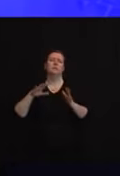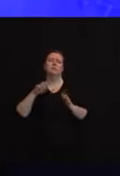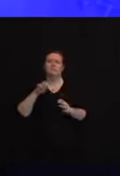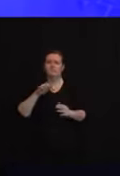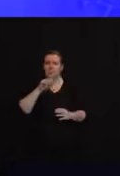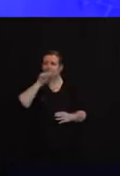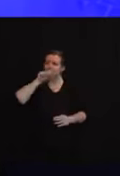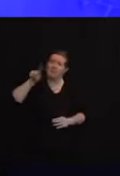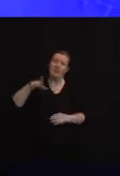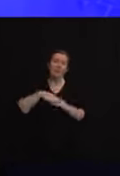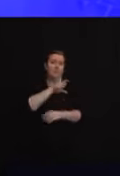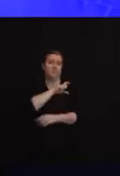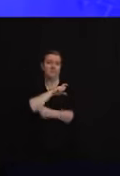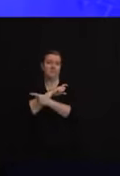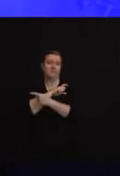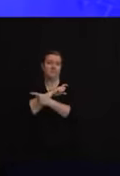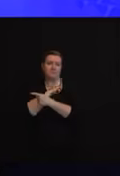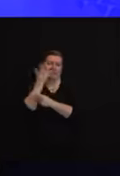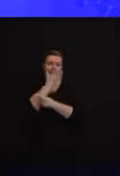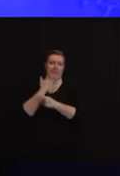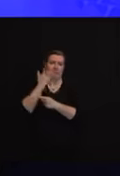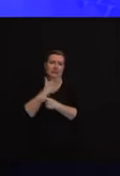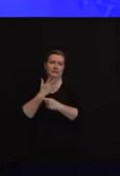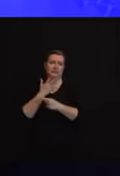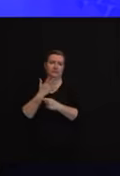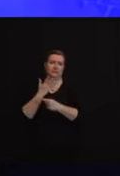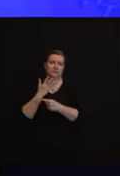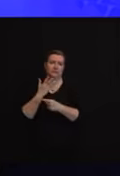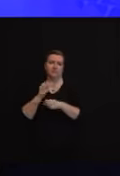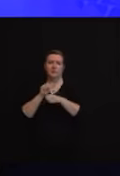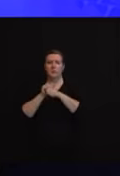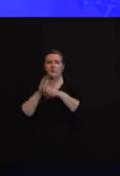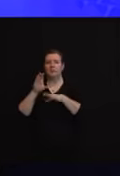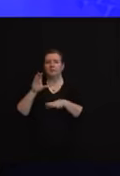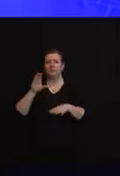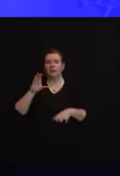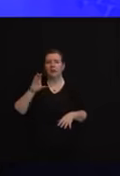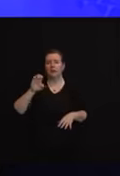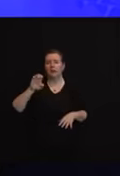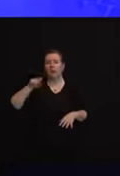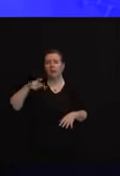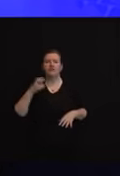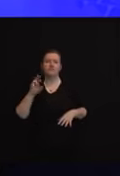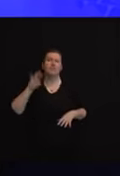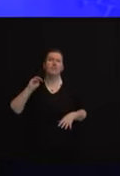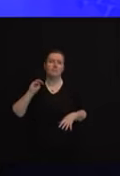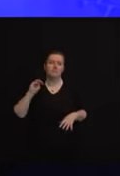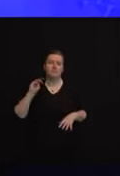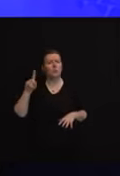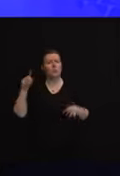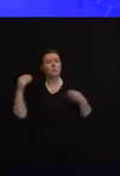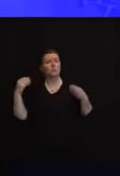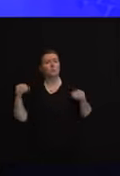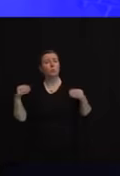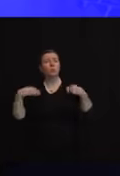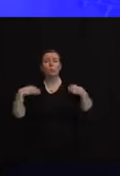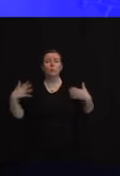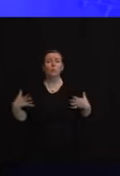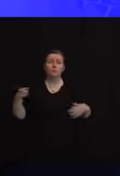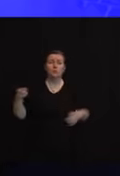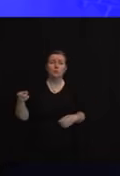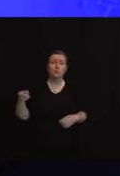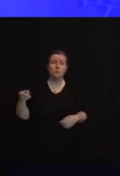face. In Mount Ephraim, repeated reports of a convenience store operator not wearing his mask.